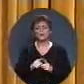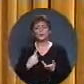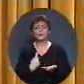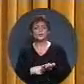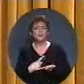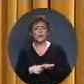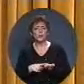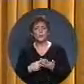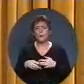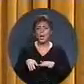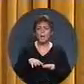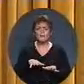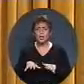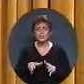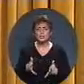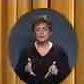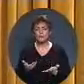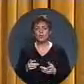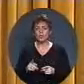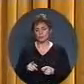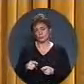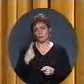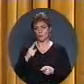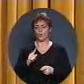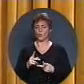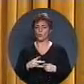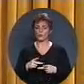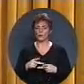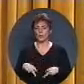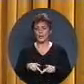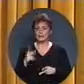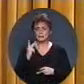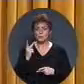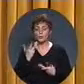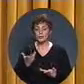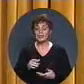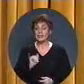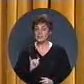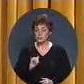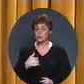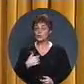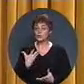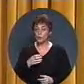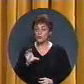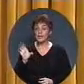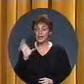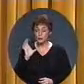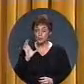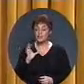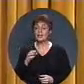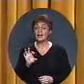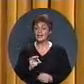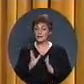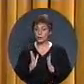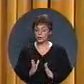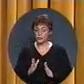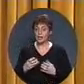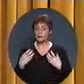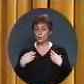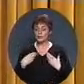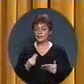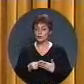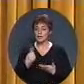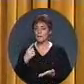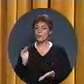officials to testify. We wanted to get their nonpartisan feedback on the cuts. Mr. Speaker, why were Treasury Board officials instructed not to speak before the